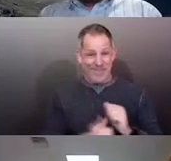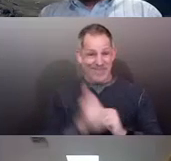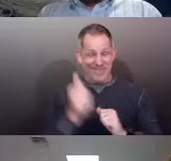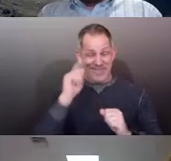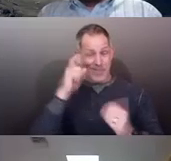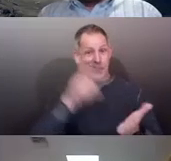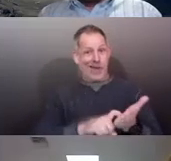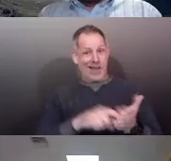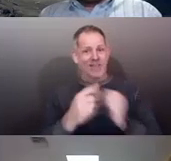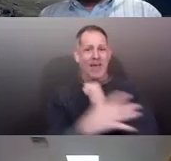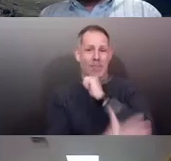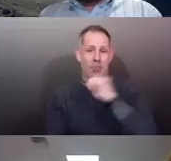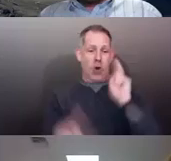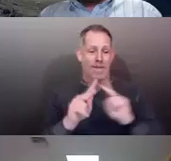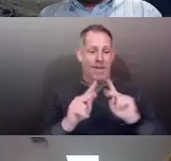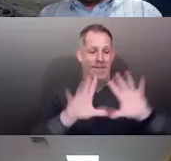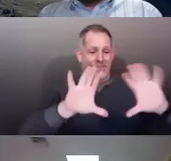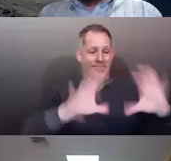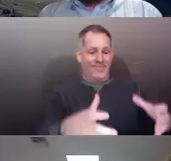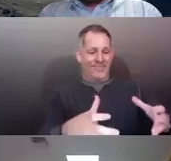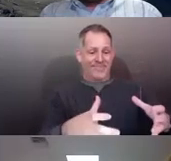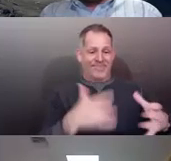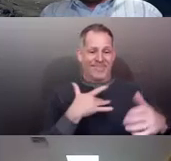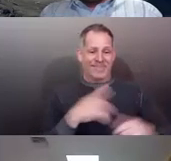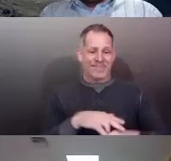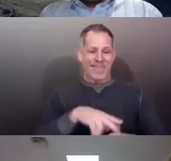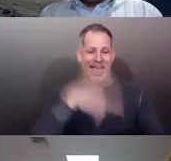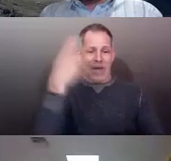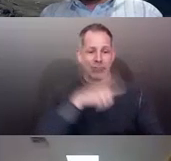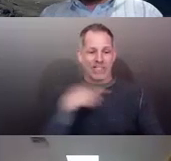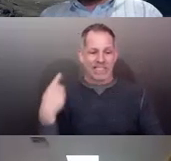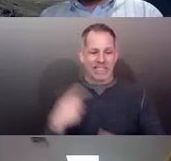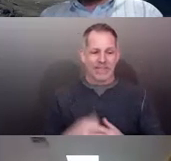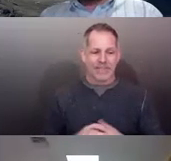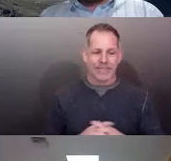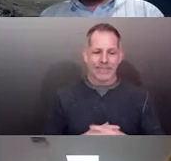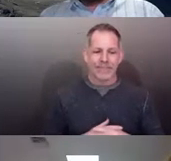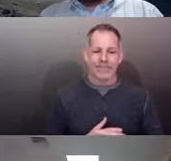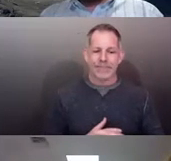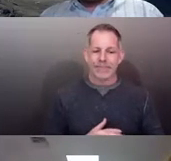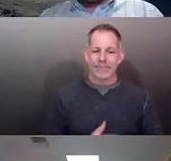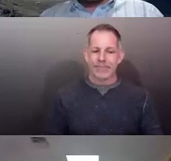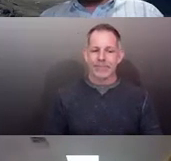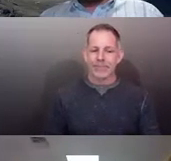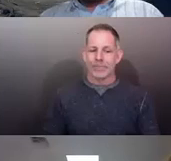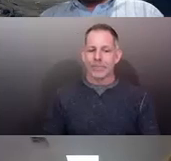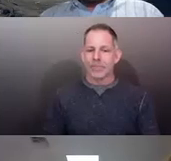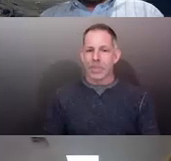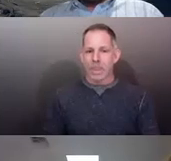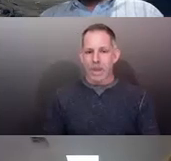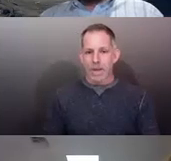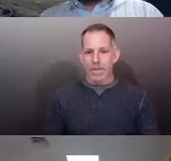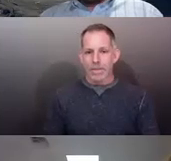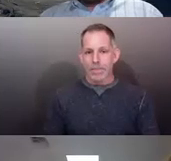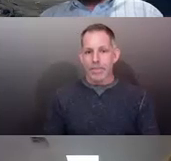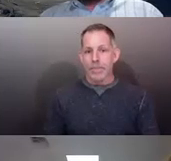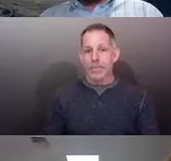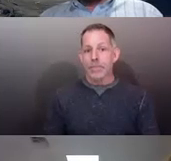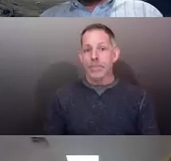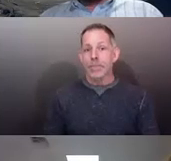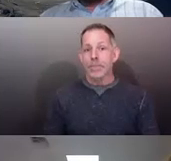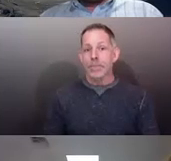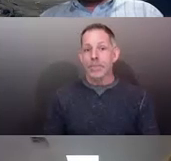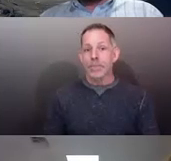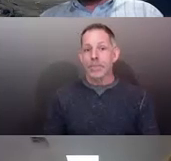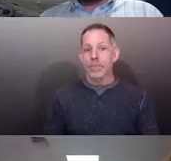anyone else, at least in the west side of the state or around the state, who as aggressively set up a team to go out and instead of waiting to